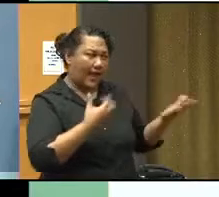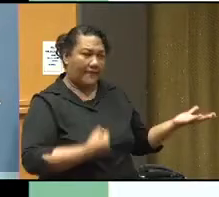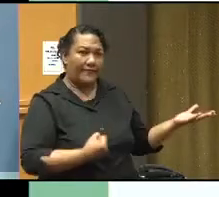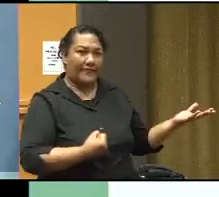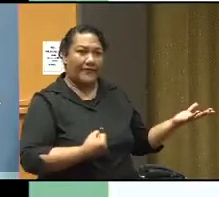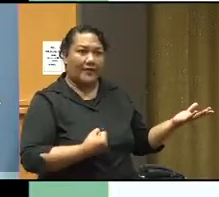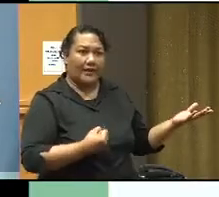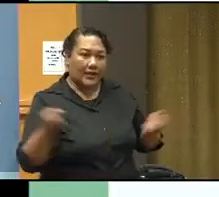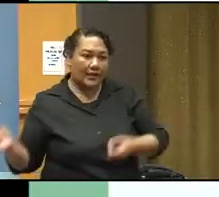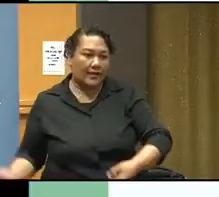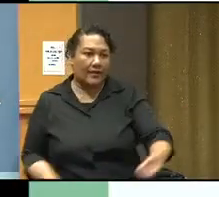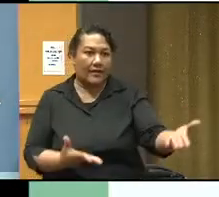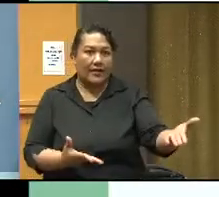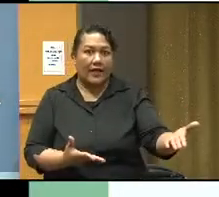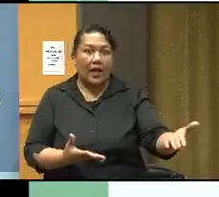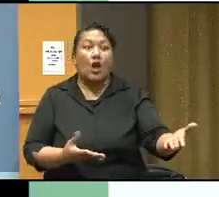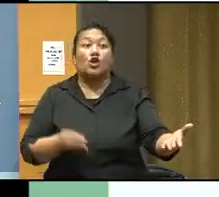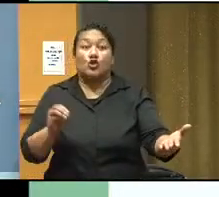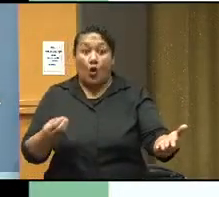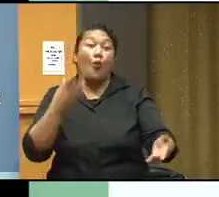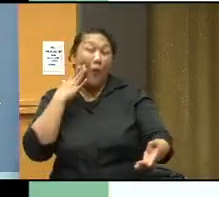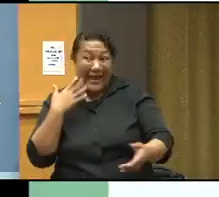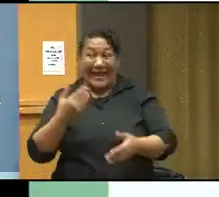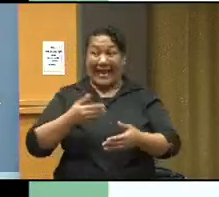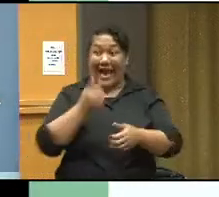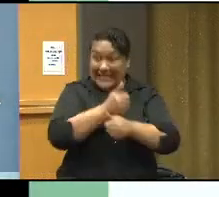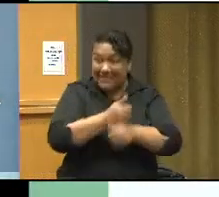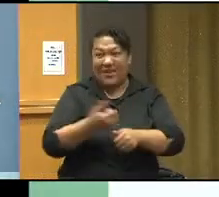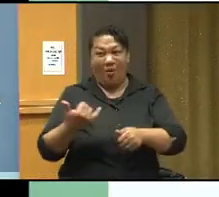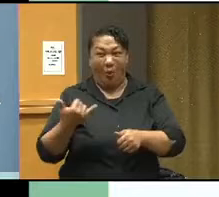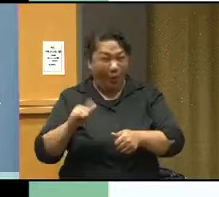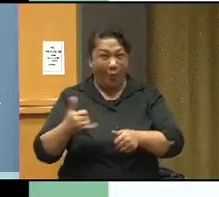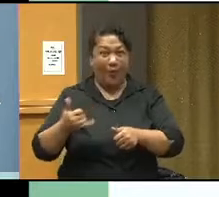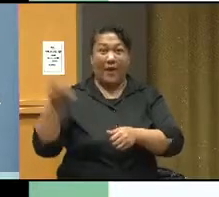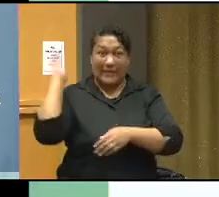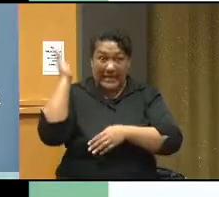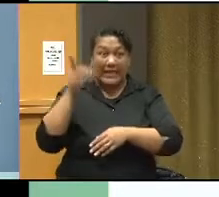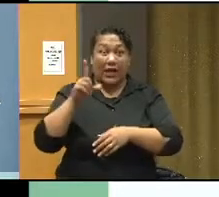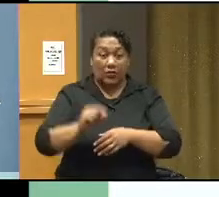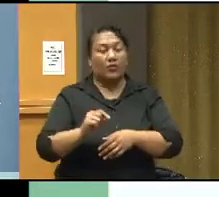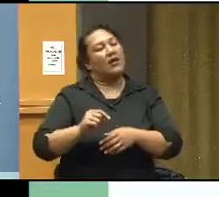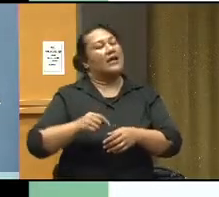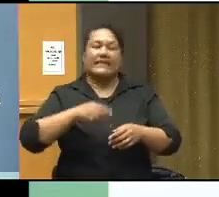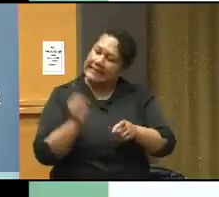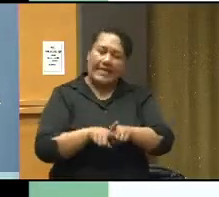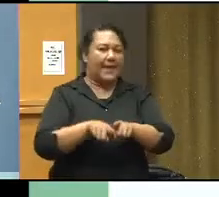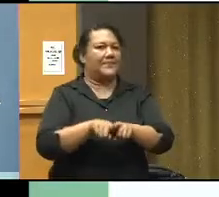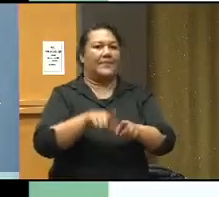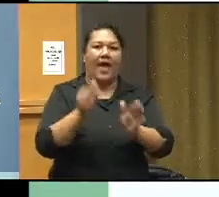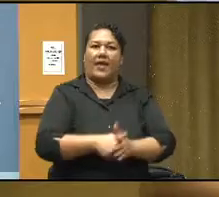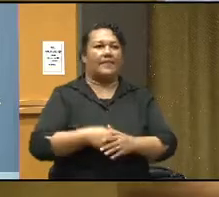basically I give them feedback immediately. And I think students appreciate, and we've heard students mention earlier, they want